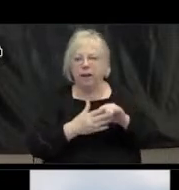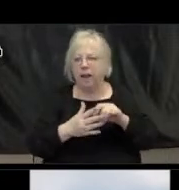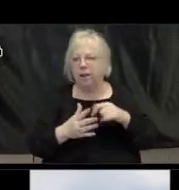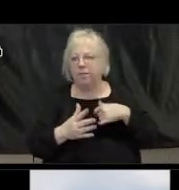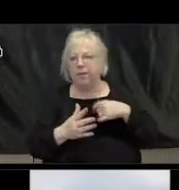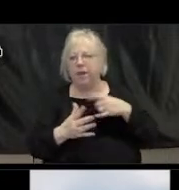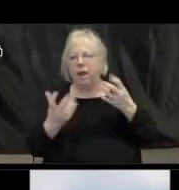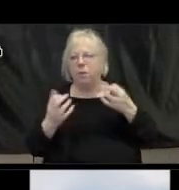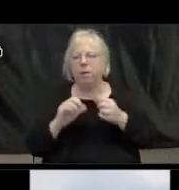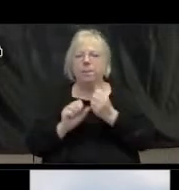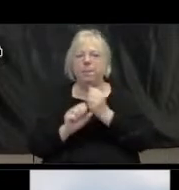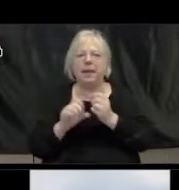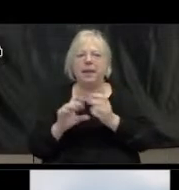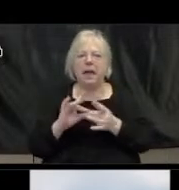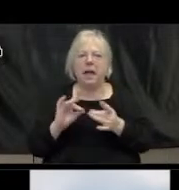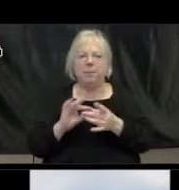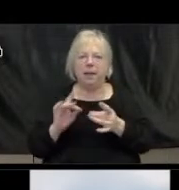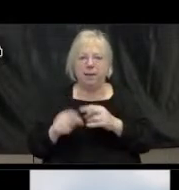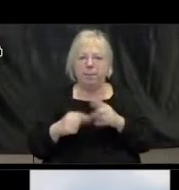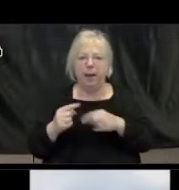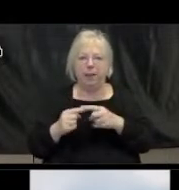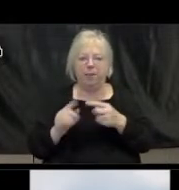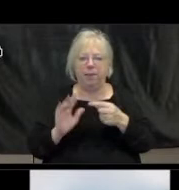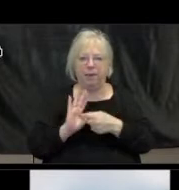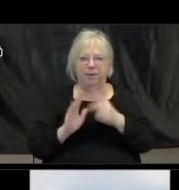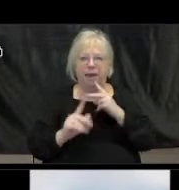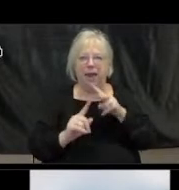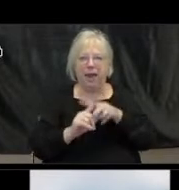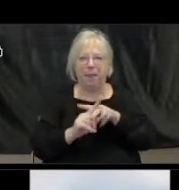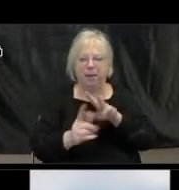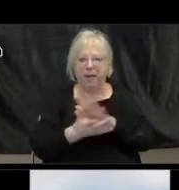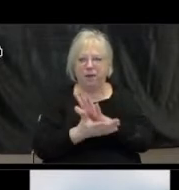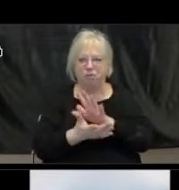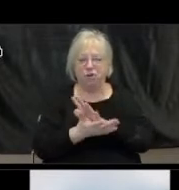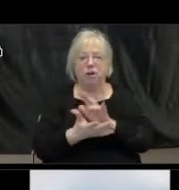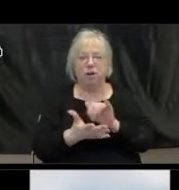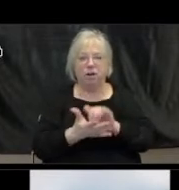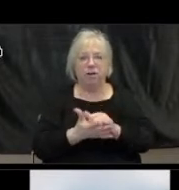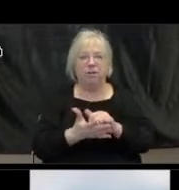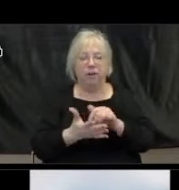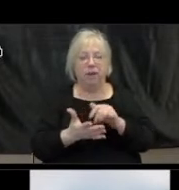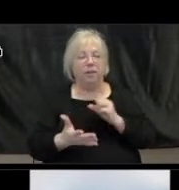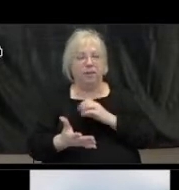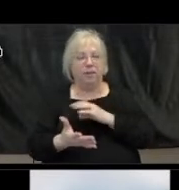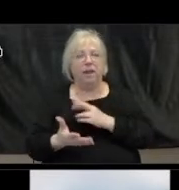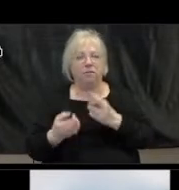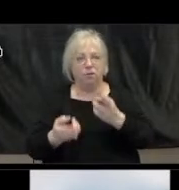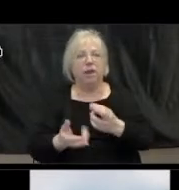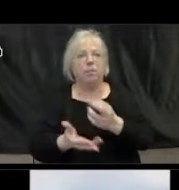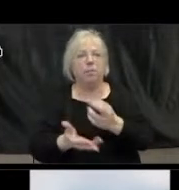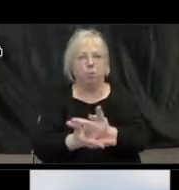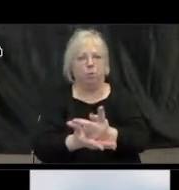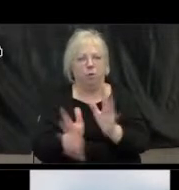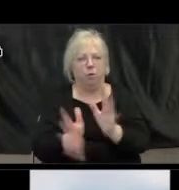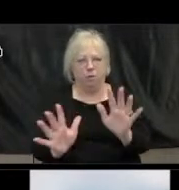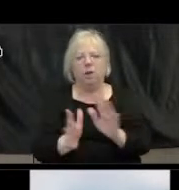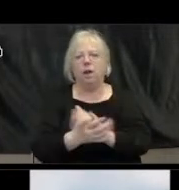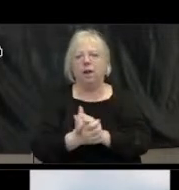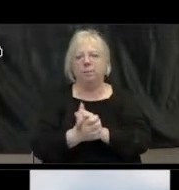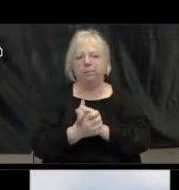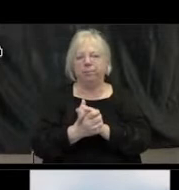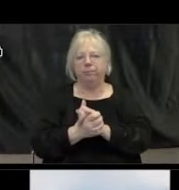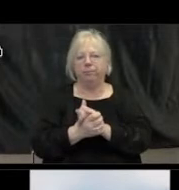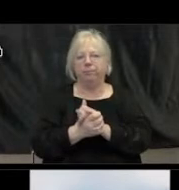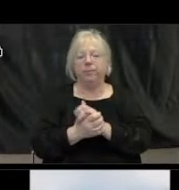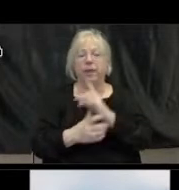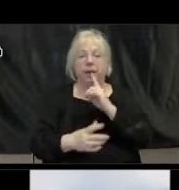just wanted to make a comment about this application, which has been recommended for approval by staff. And